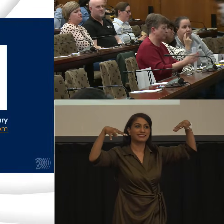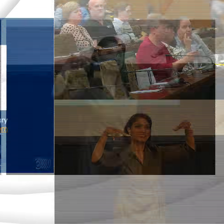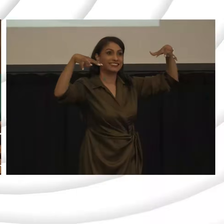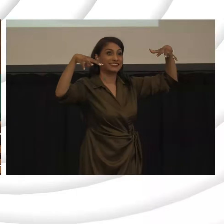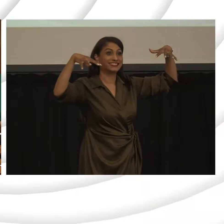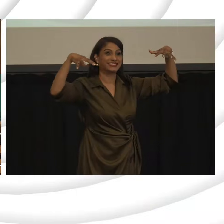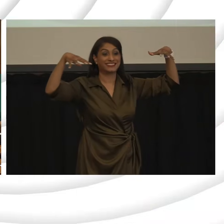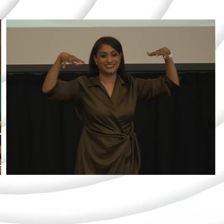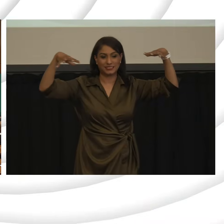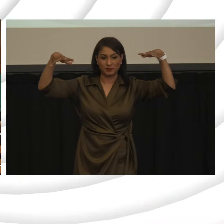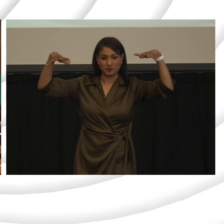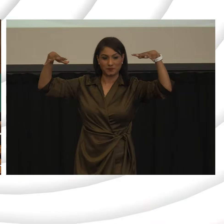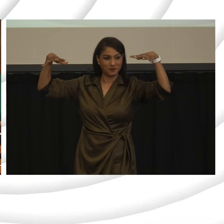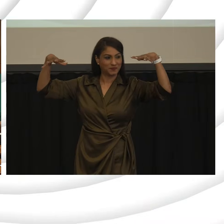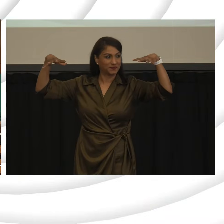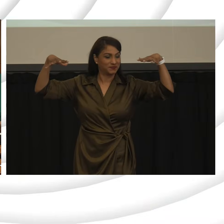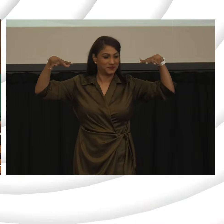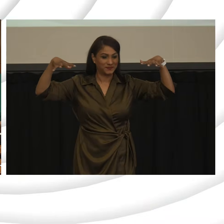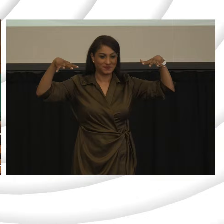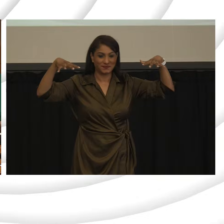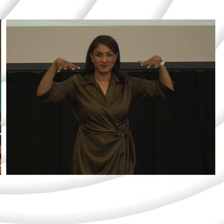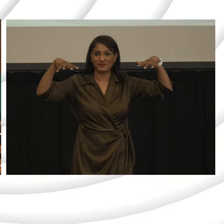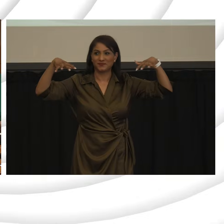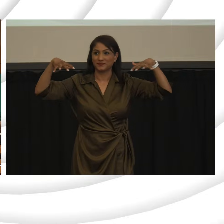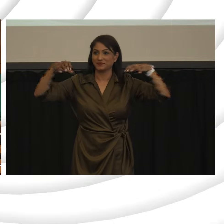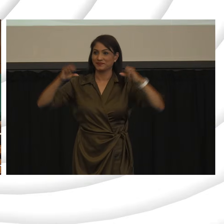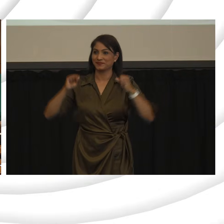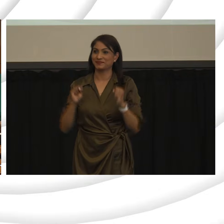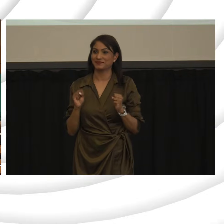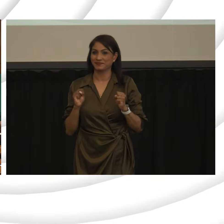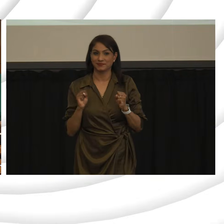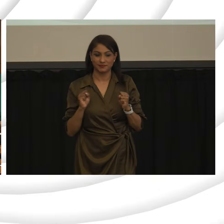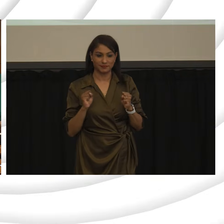If we can have our lights back on the stage, please.